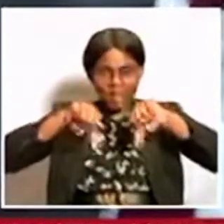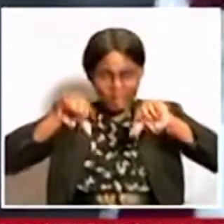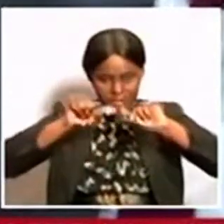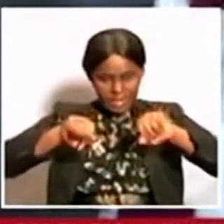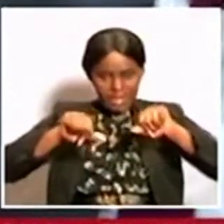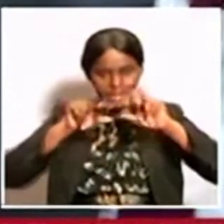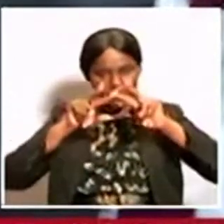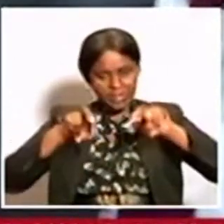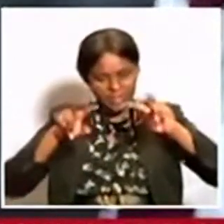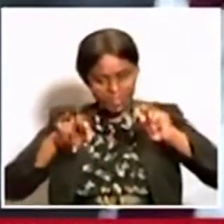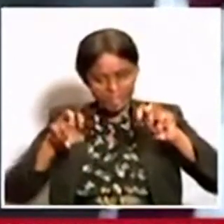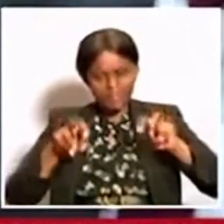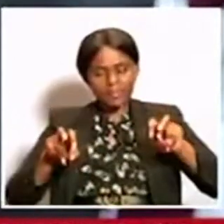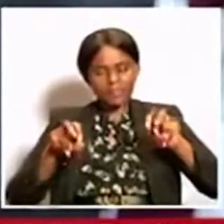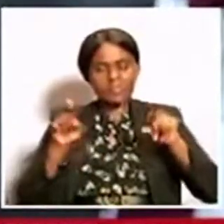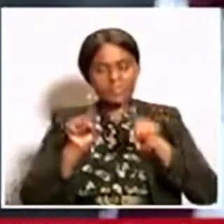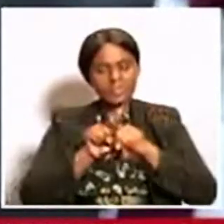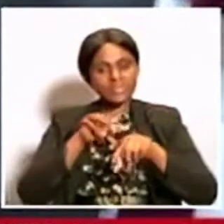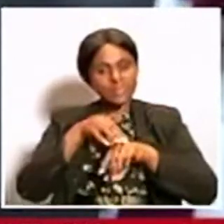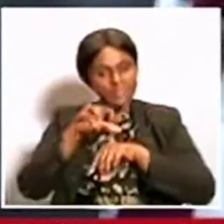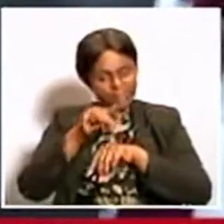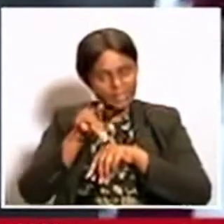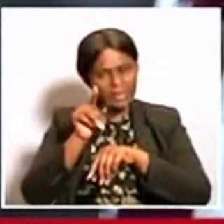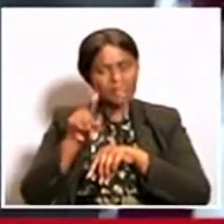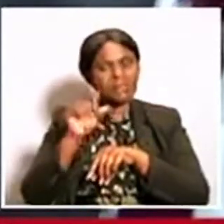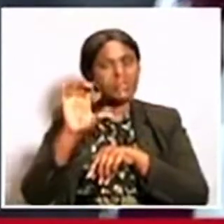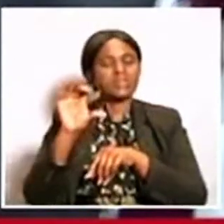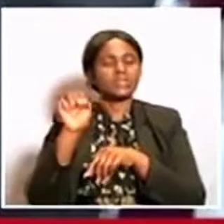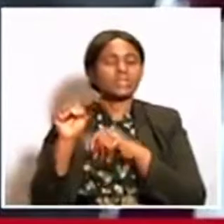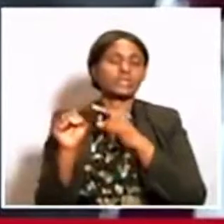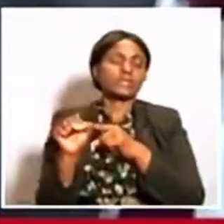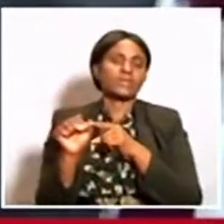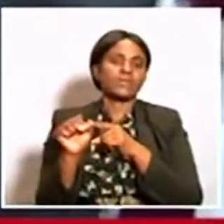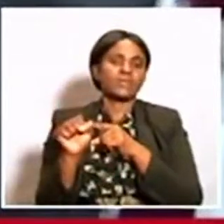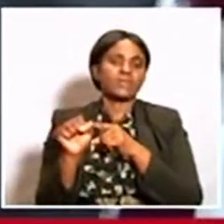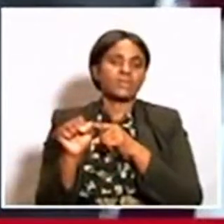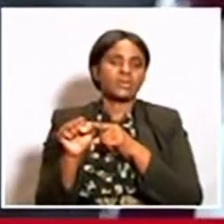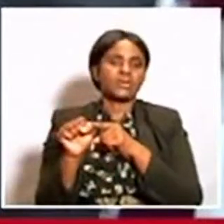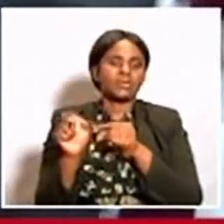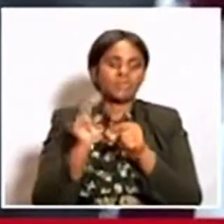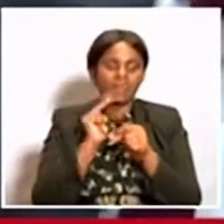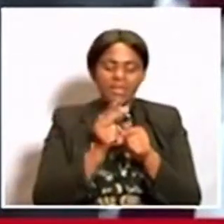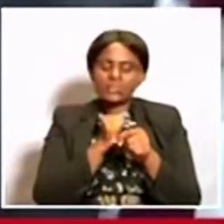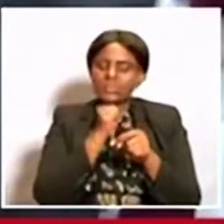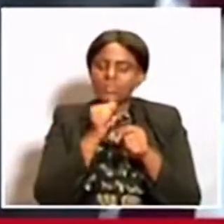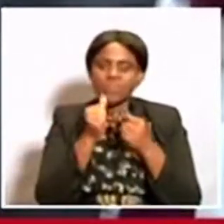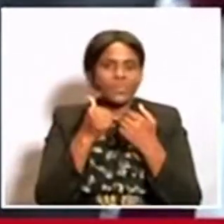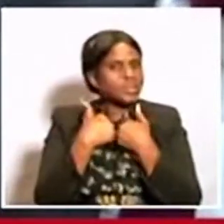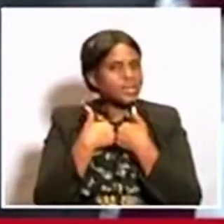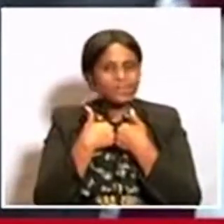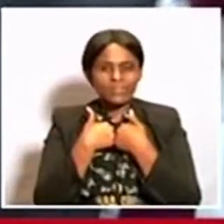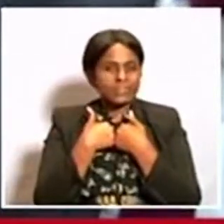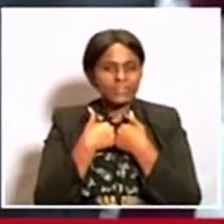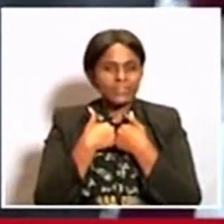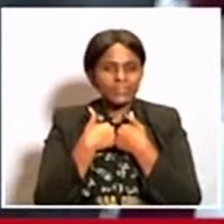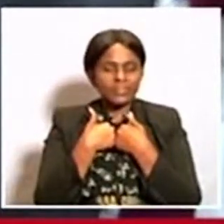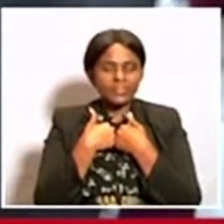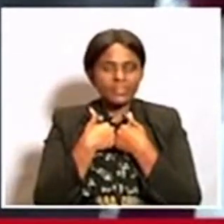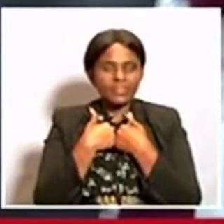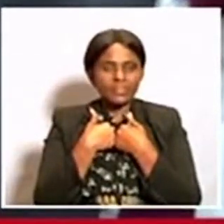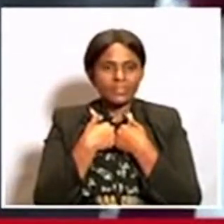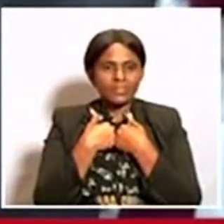and advise the Council Secretary. Yes. So we do not really have the entirety